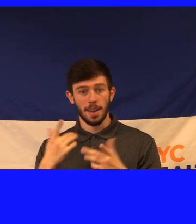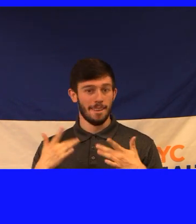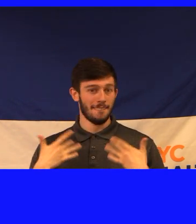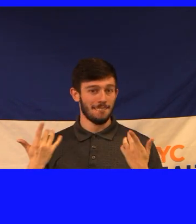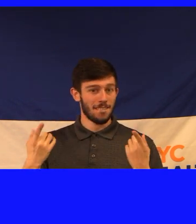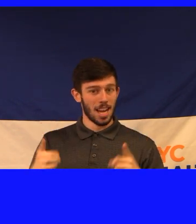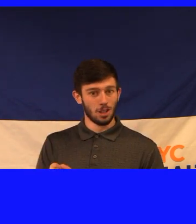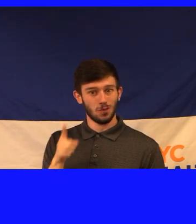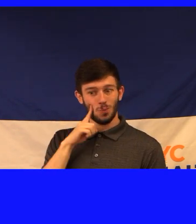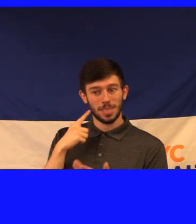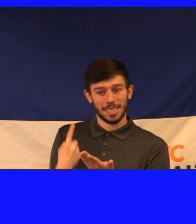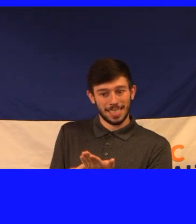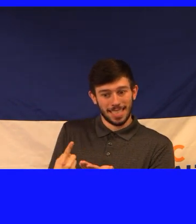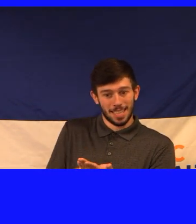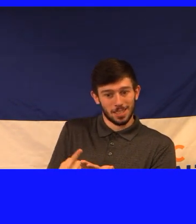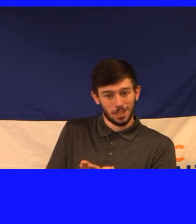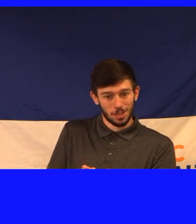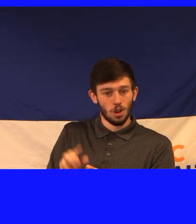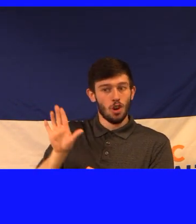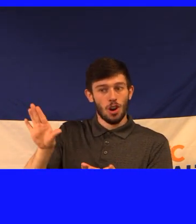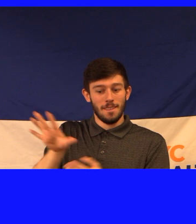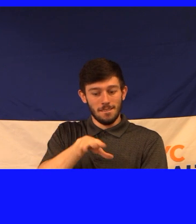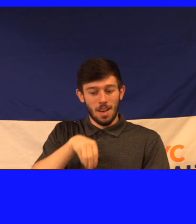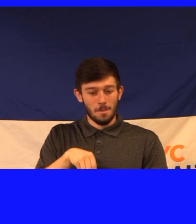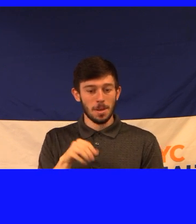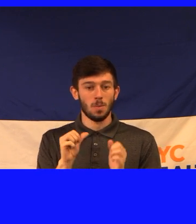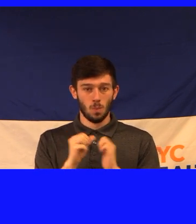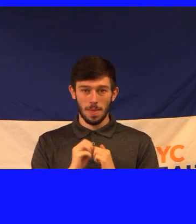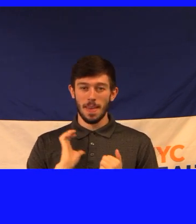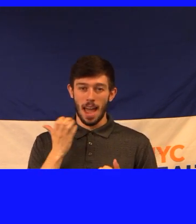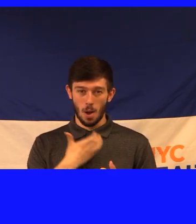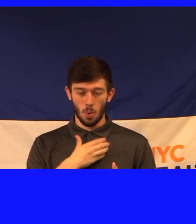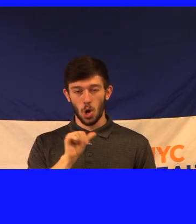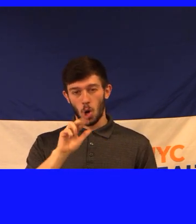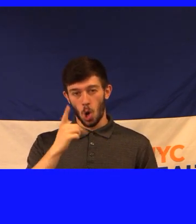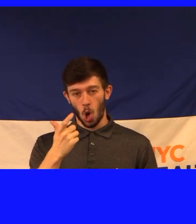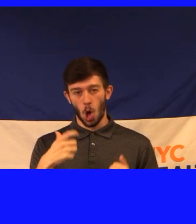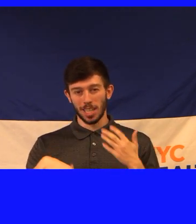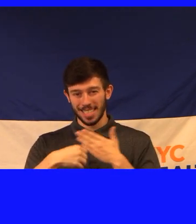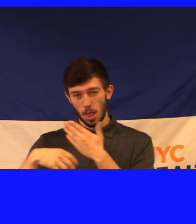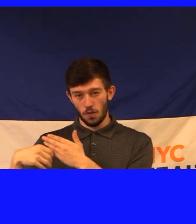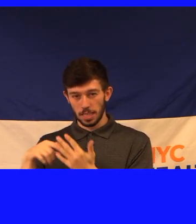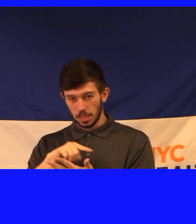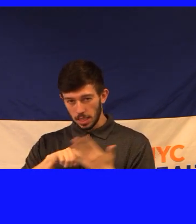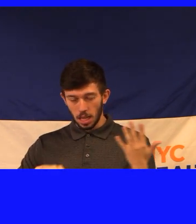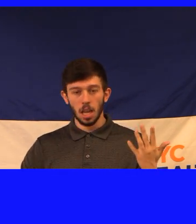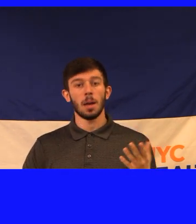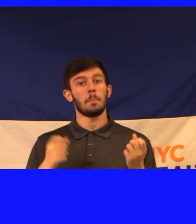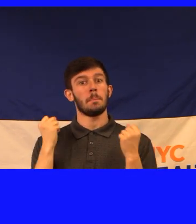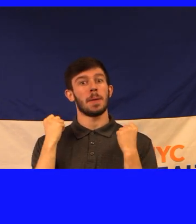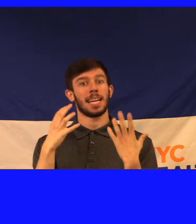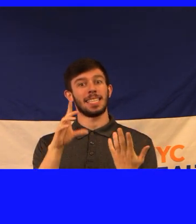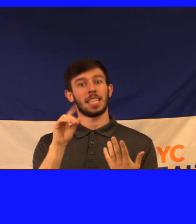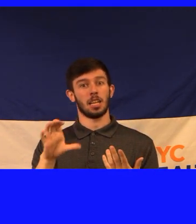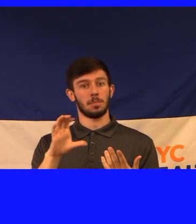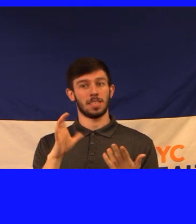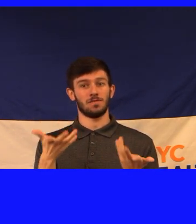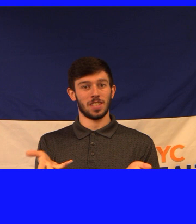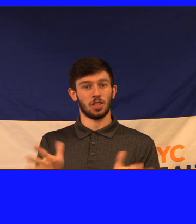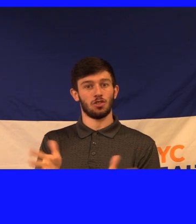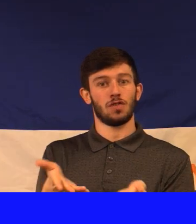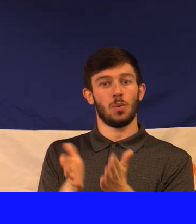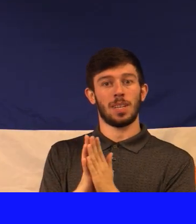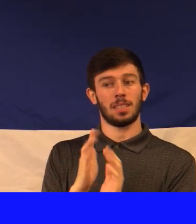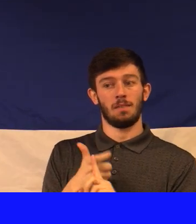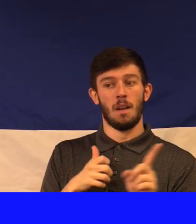to discuss her department's involvement with the auxiliaries. Numerous documents were then requested by